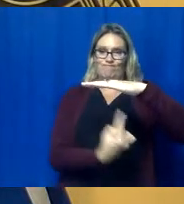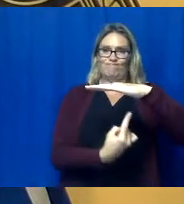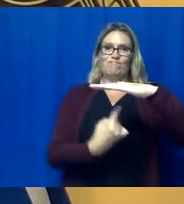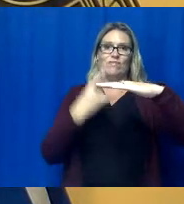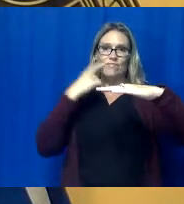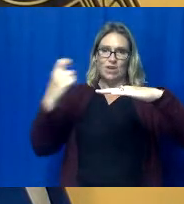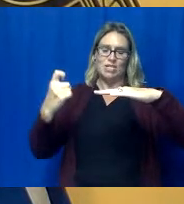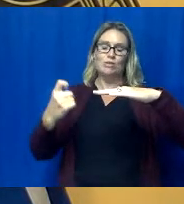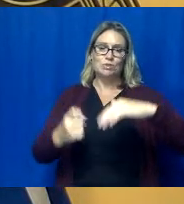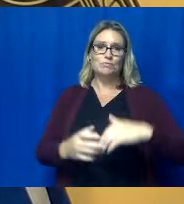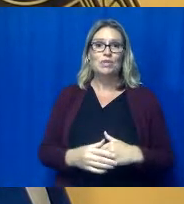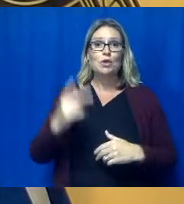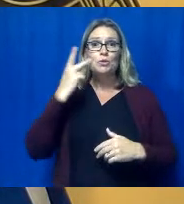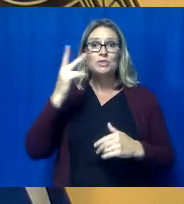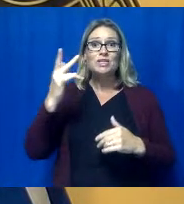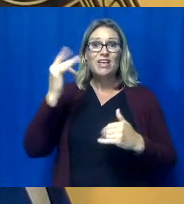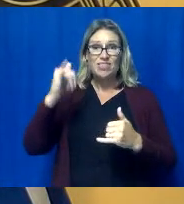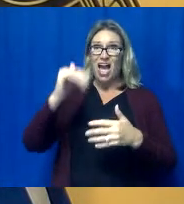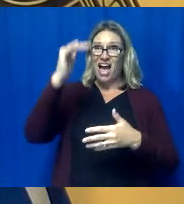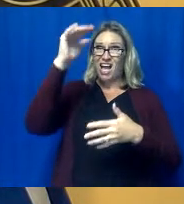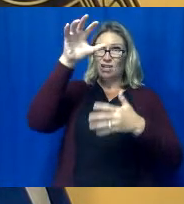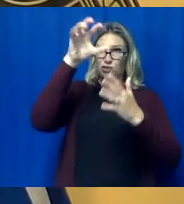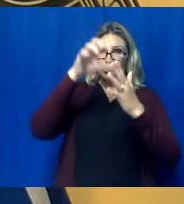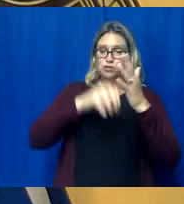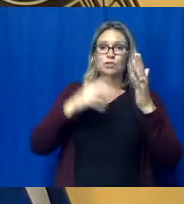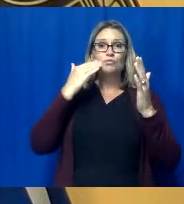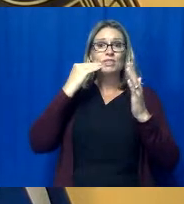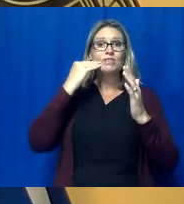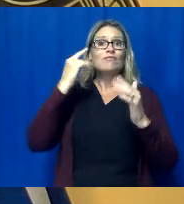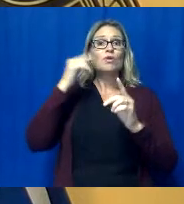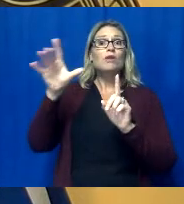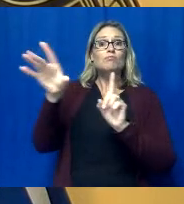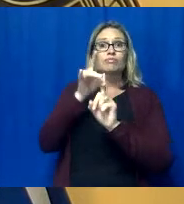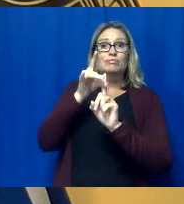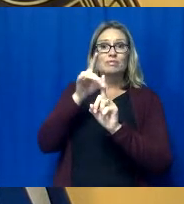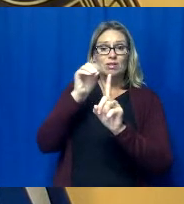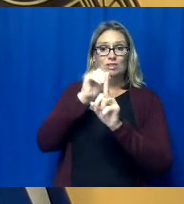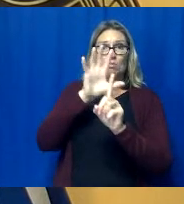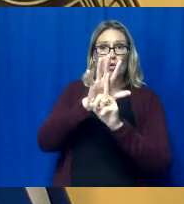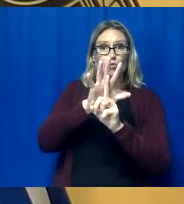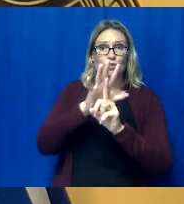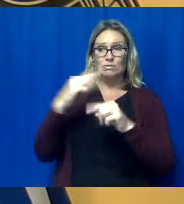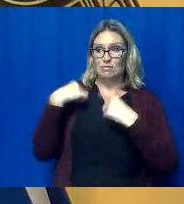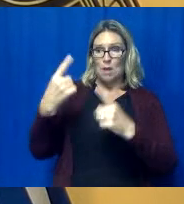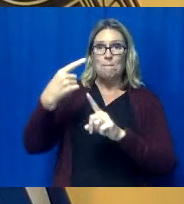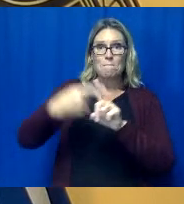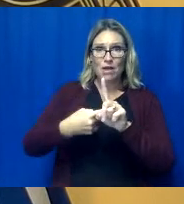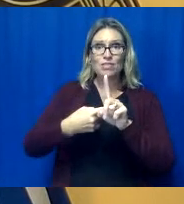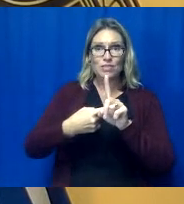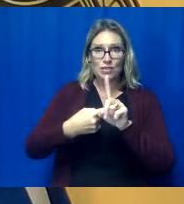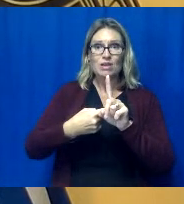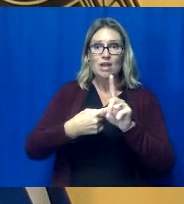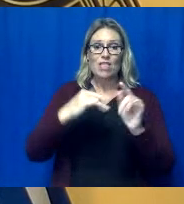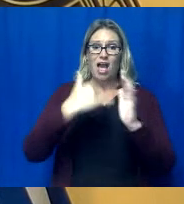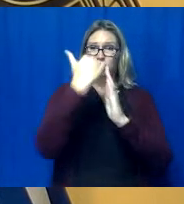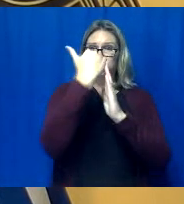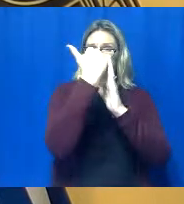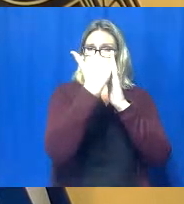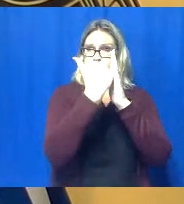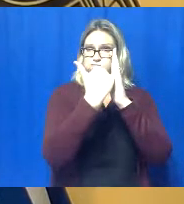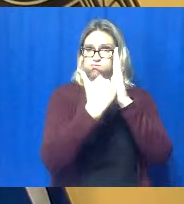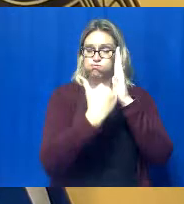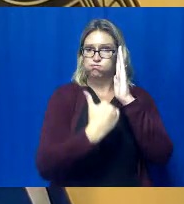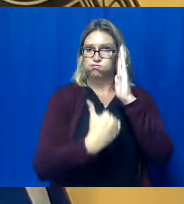the large list of exposures that we have communicated this month, and the virus will provide as many exhibits as